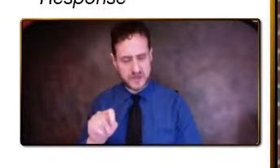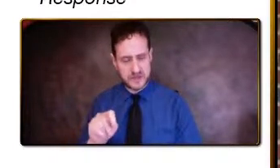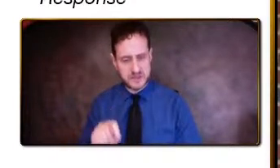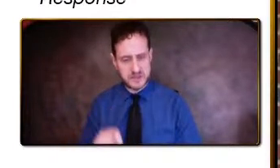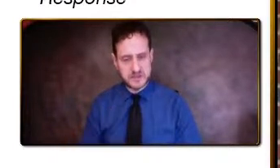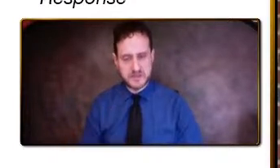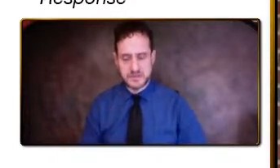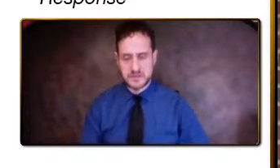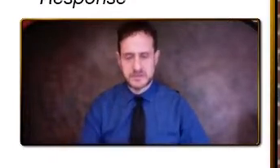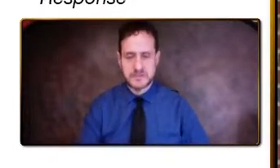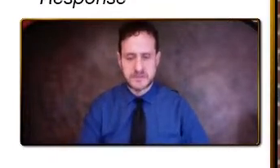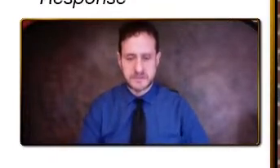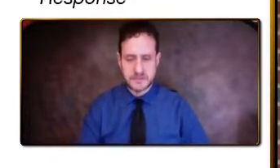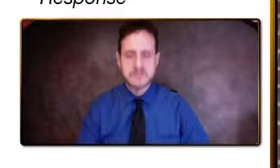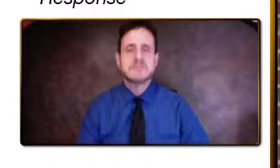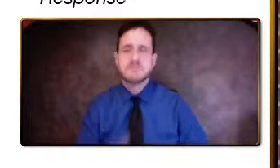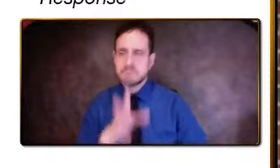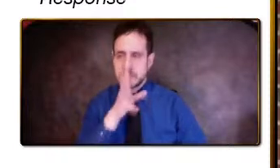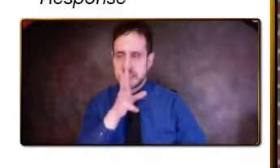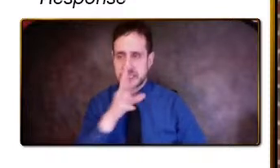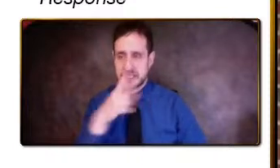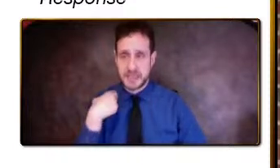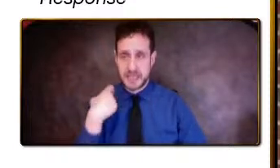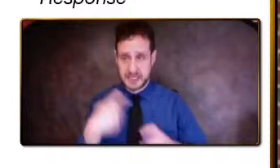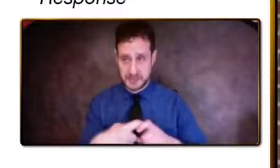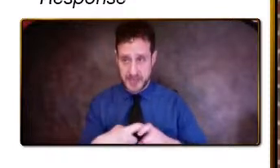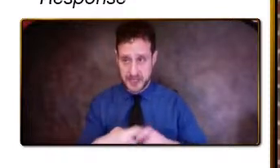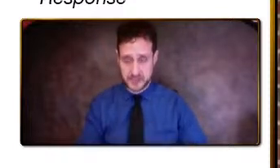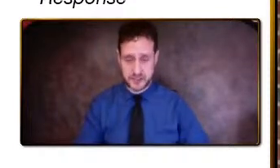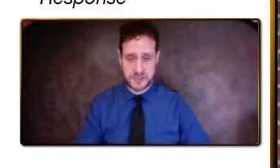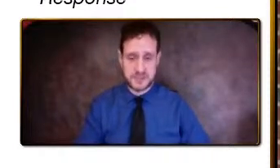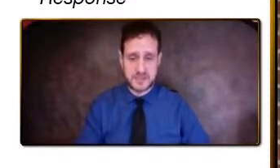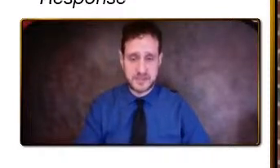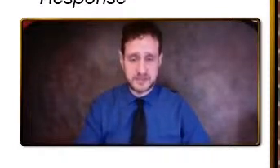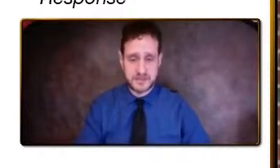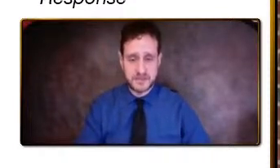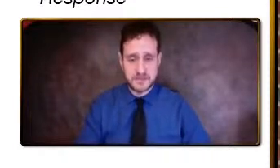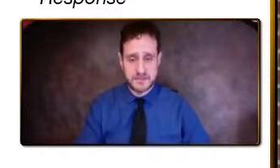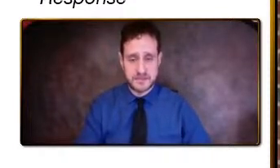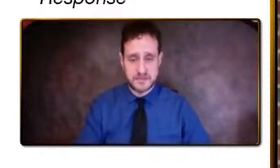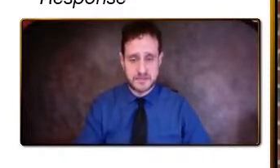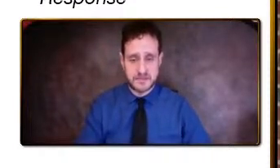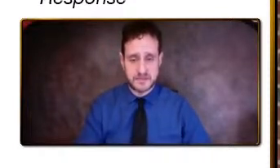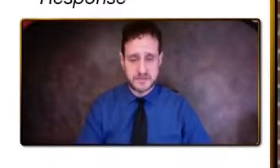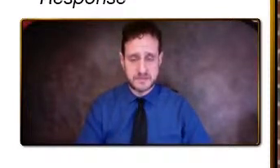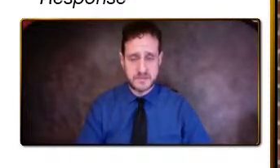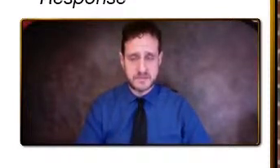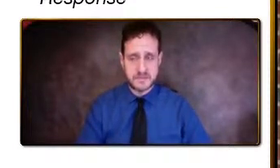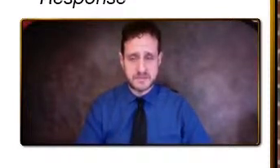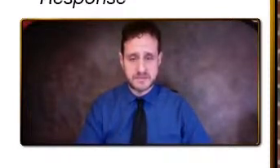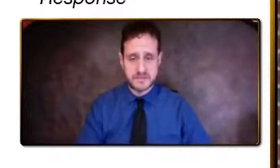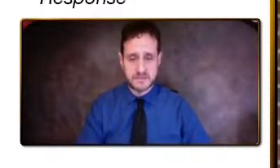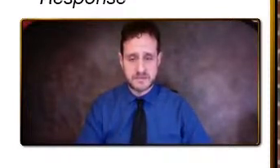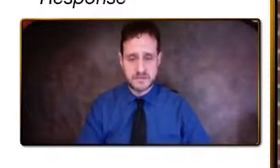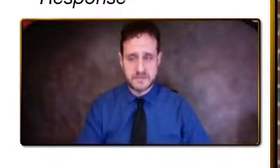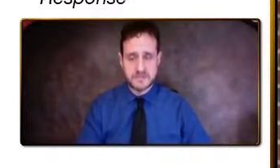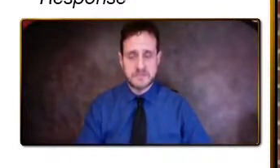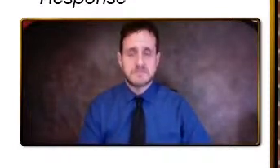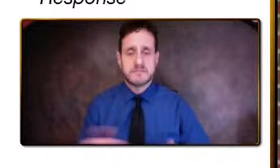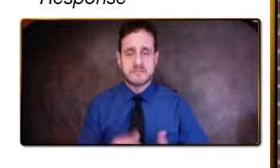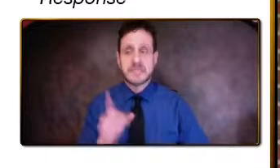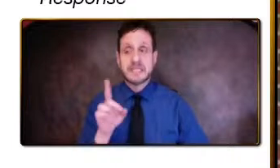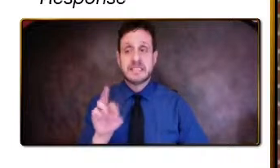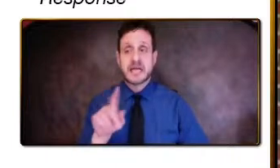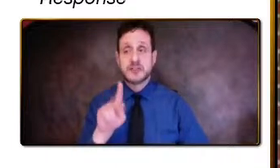yo comprendo y todo debe comprender que hay riesgo en todas situaciones, en el casa